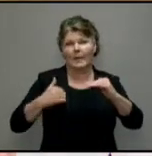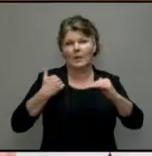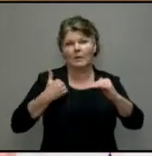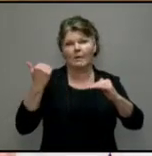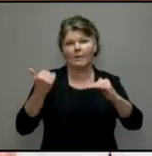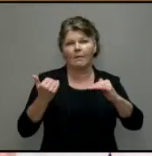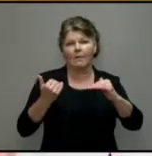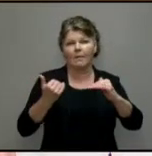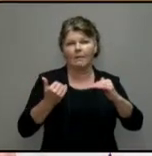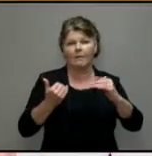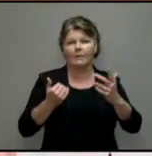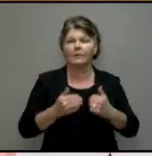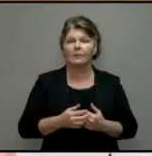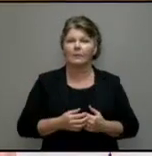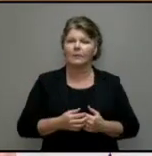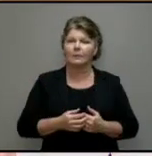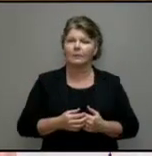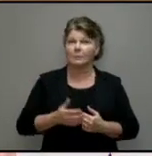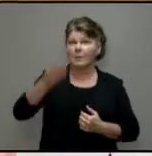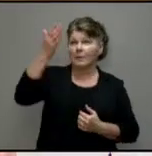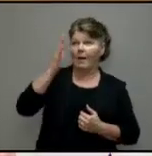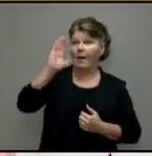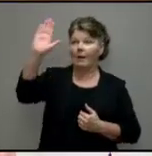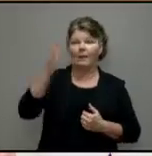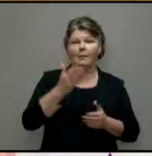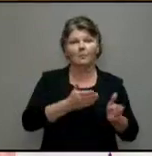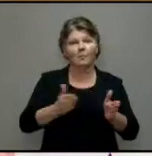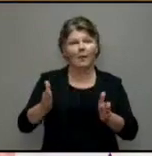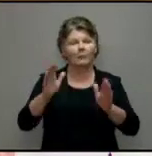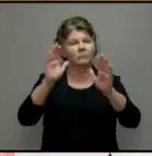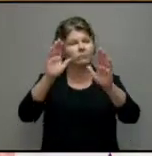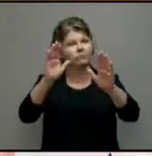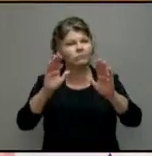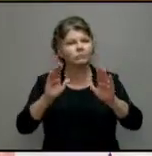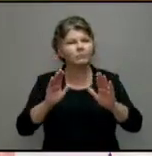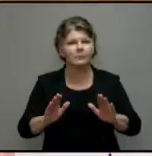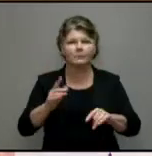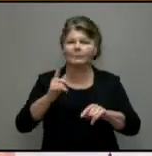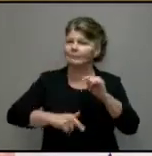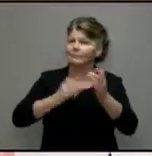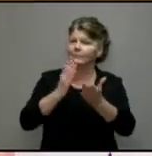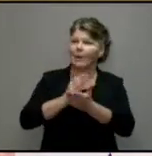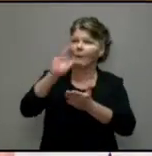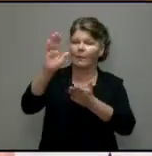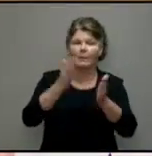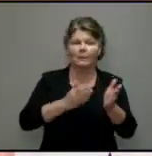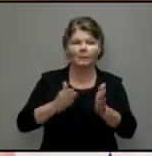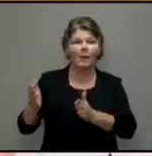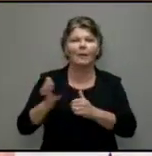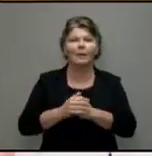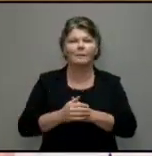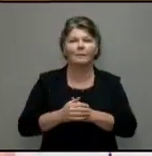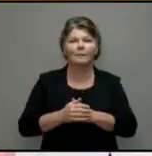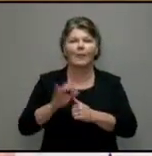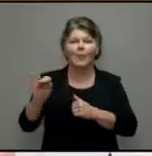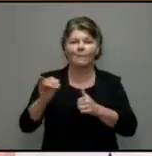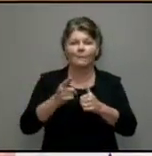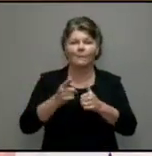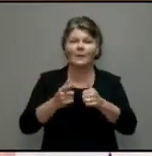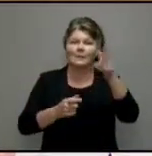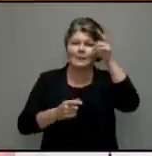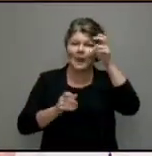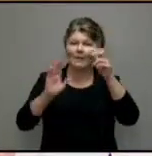plan. No one can stop God's plan of our salvation. It was Satan's first attempt to eliminate Christ.